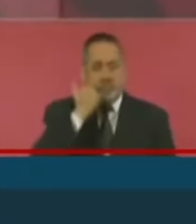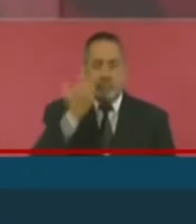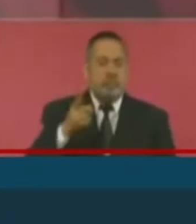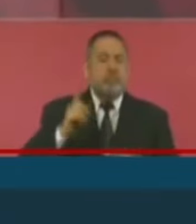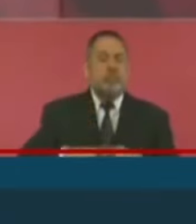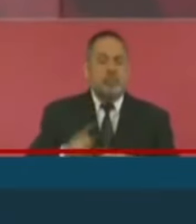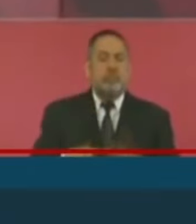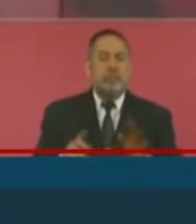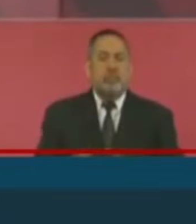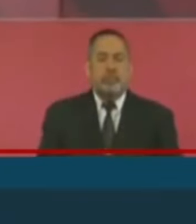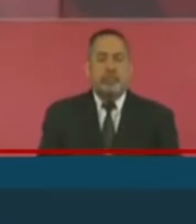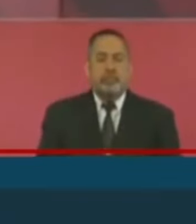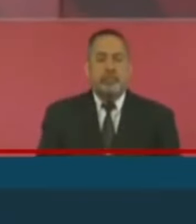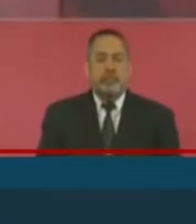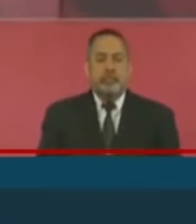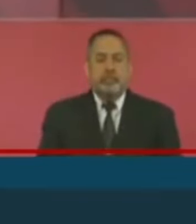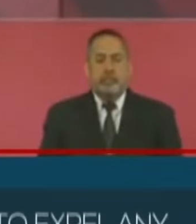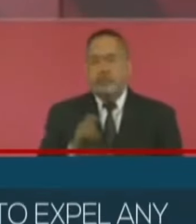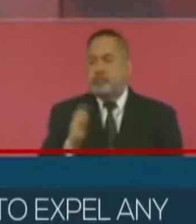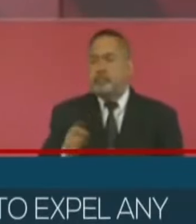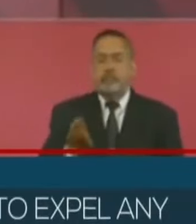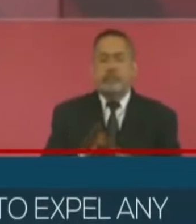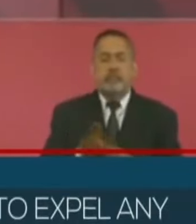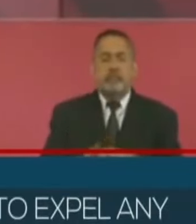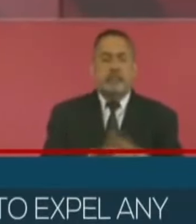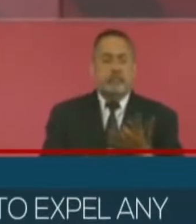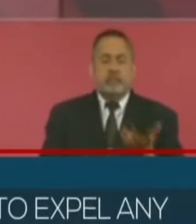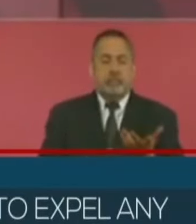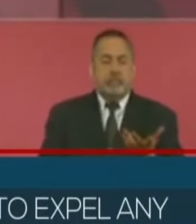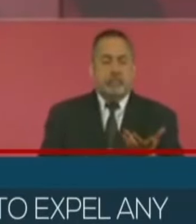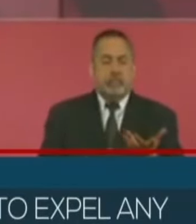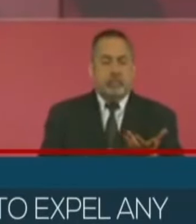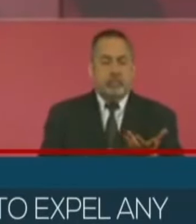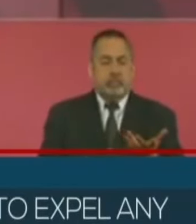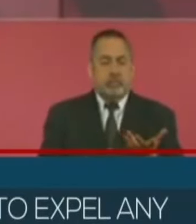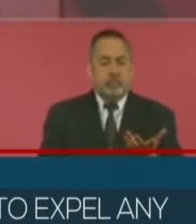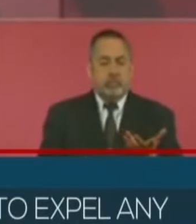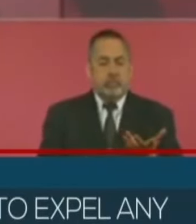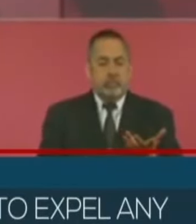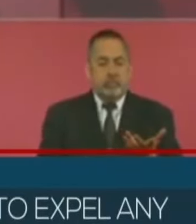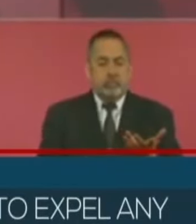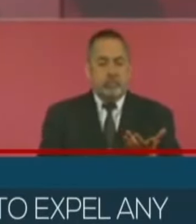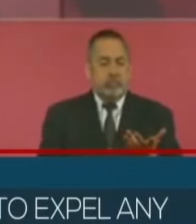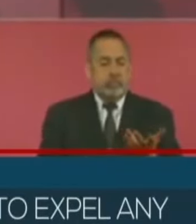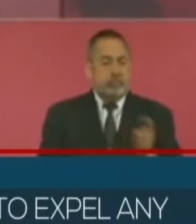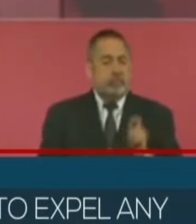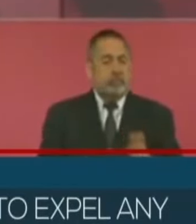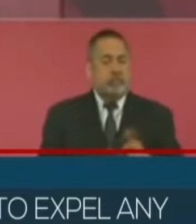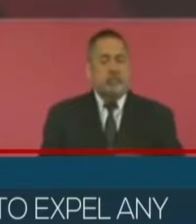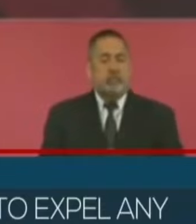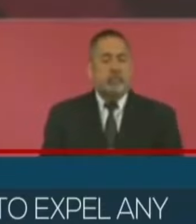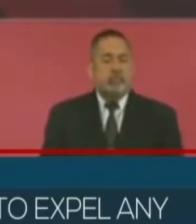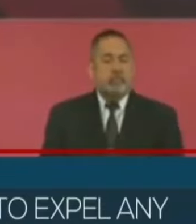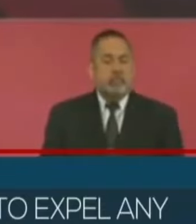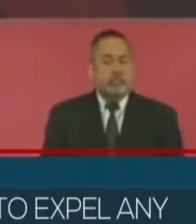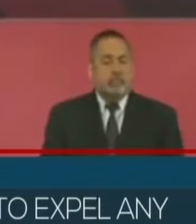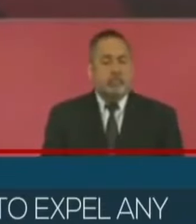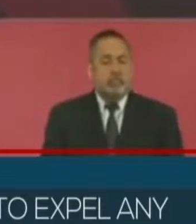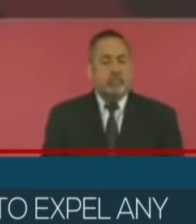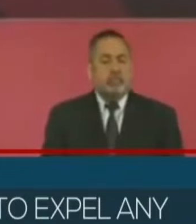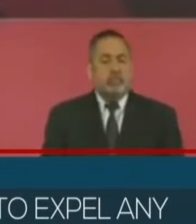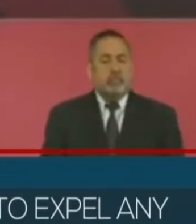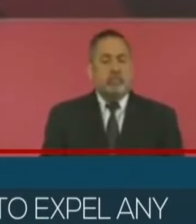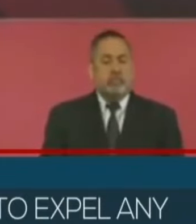What we want, it is the decision of the United Nations to